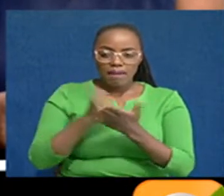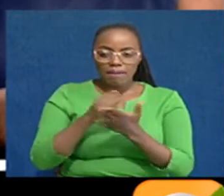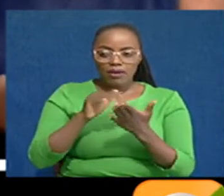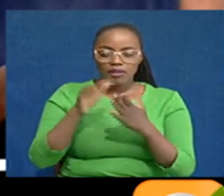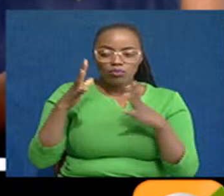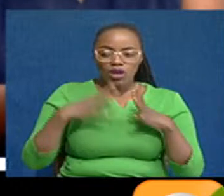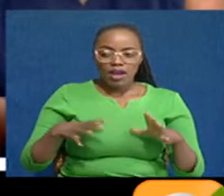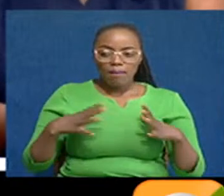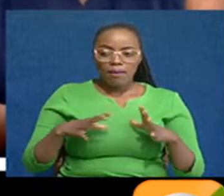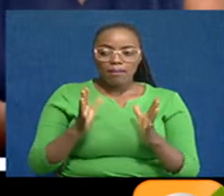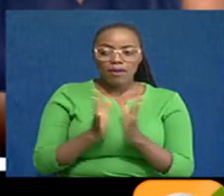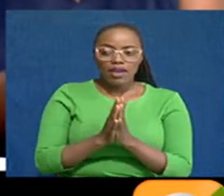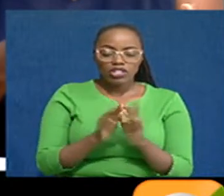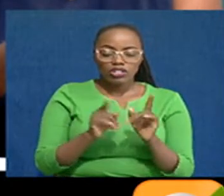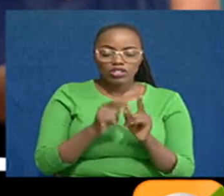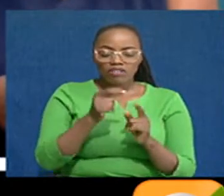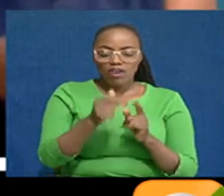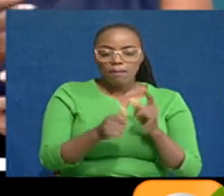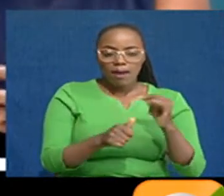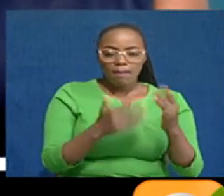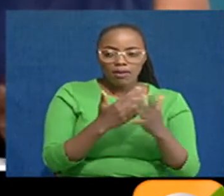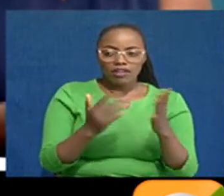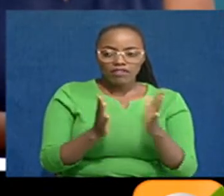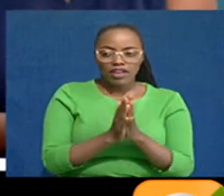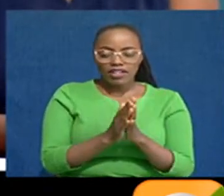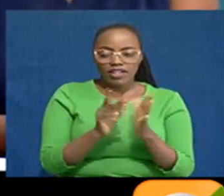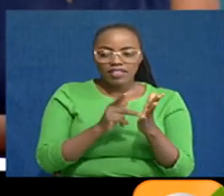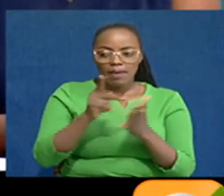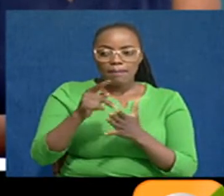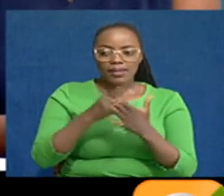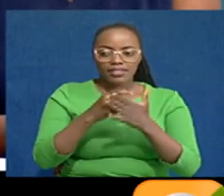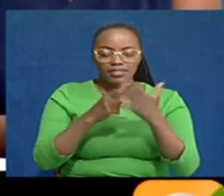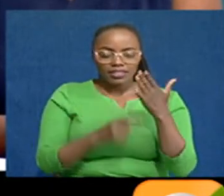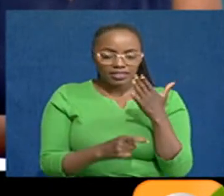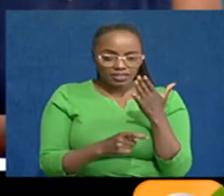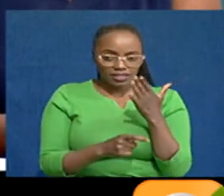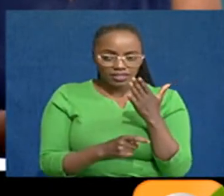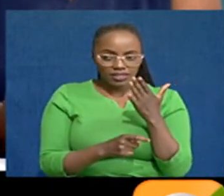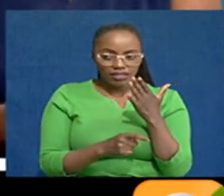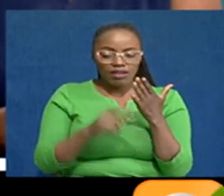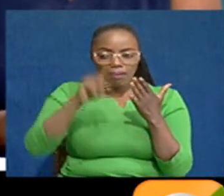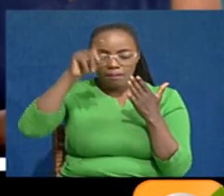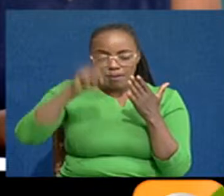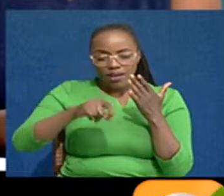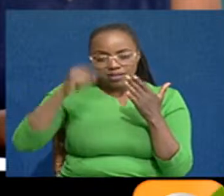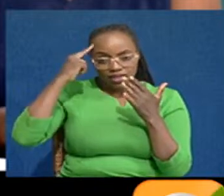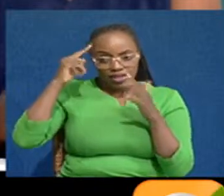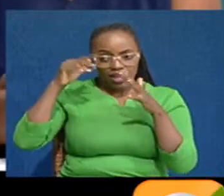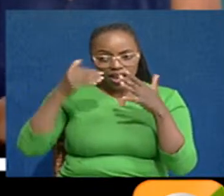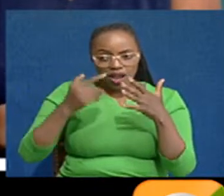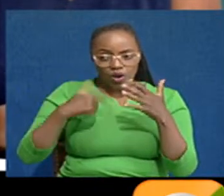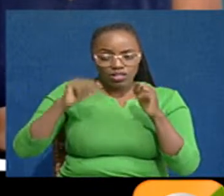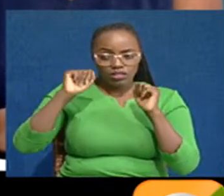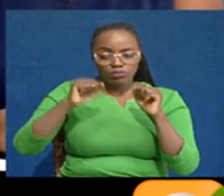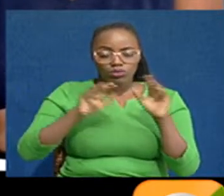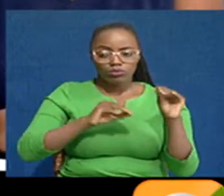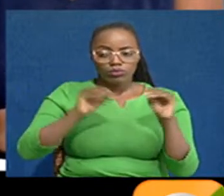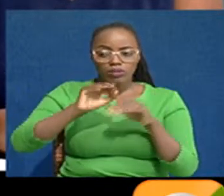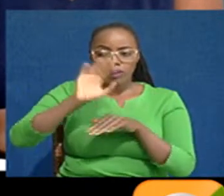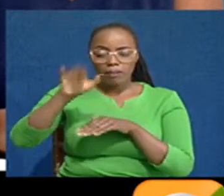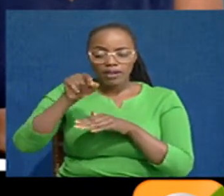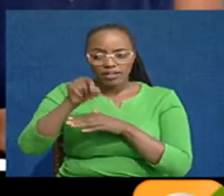people and they went and bought product and they paid taxes, right? We have to think, how do we get back